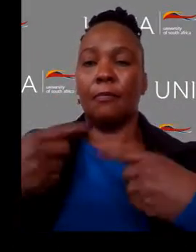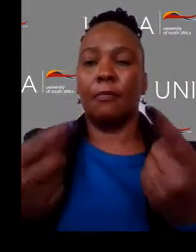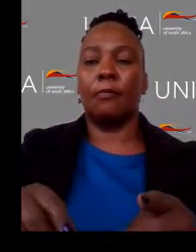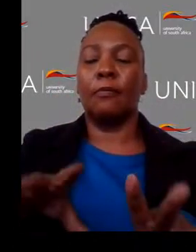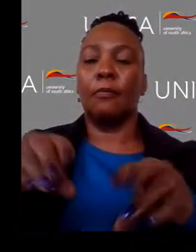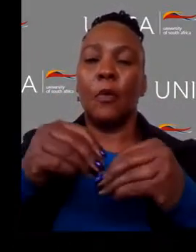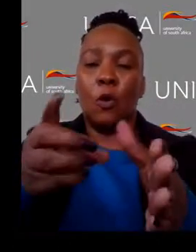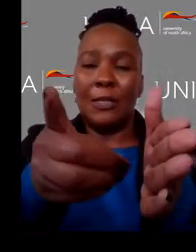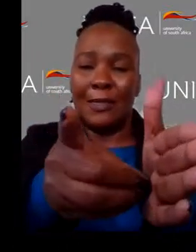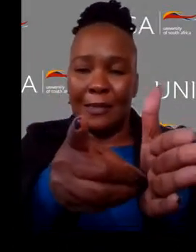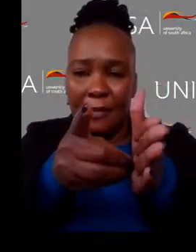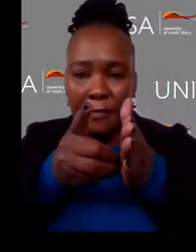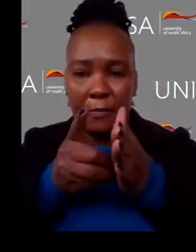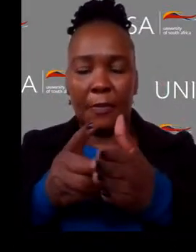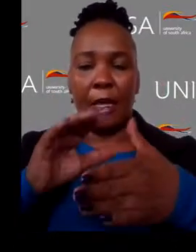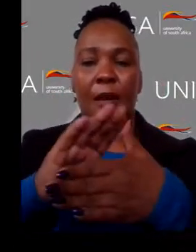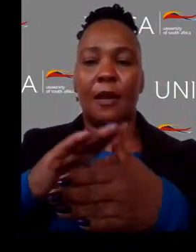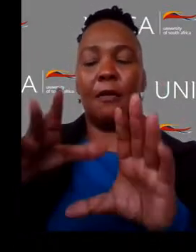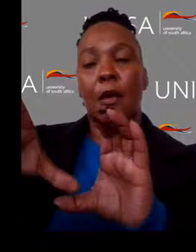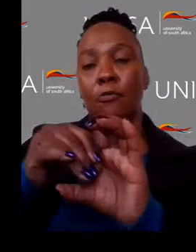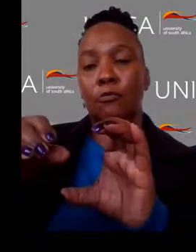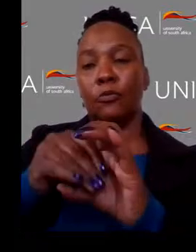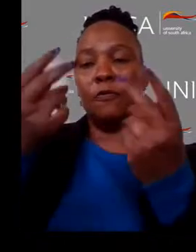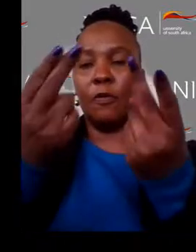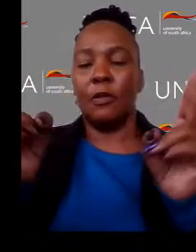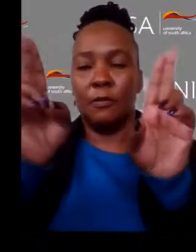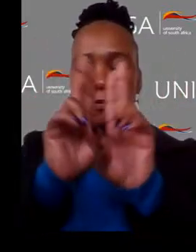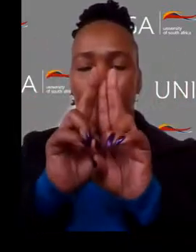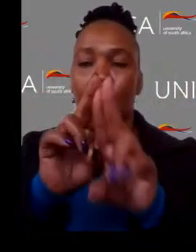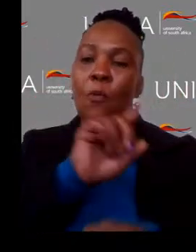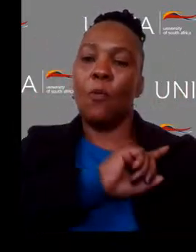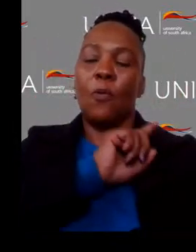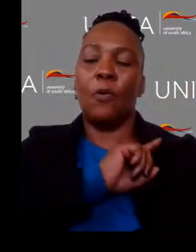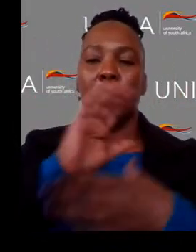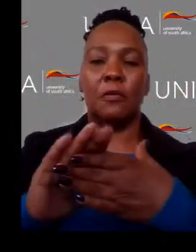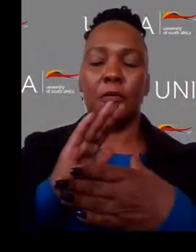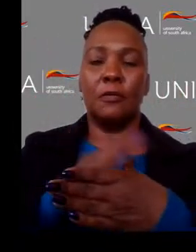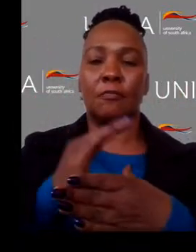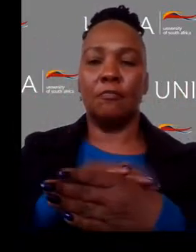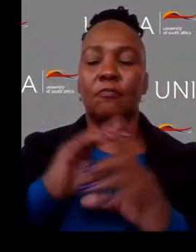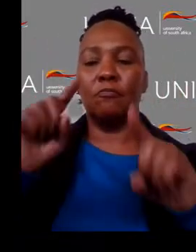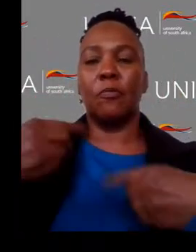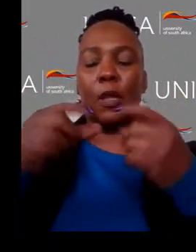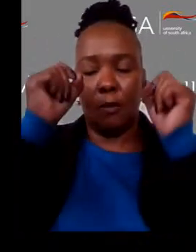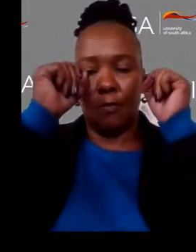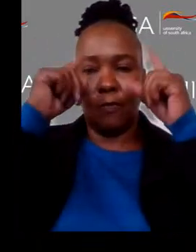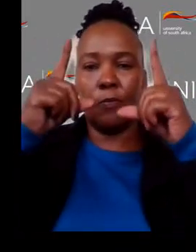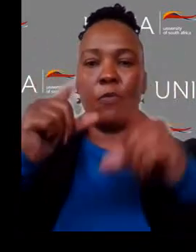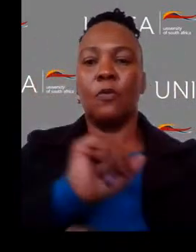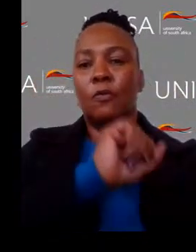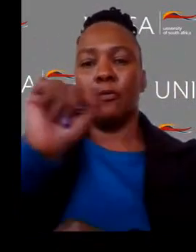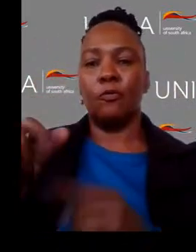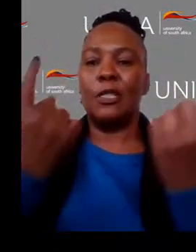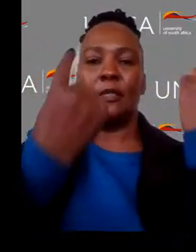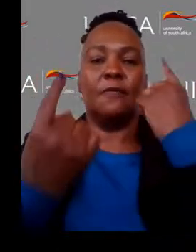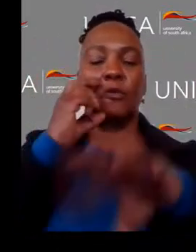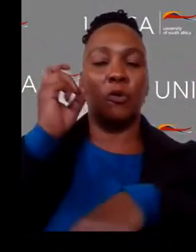reasonable accommodation from the university, because we will not be aware of your individual